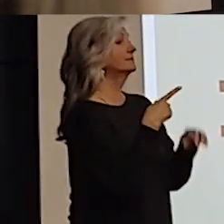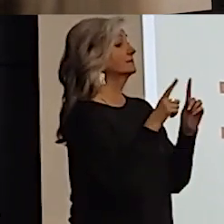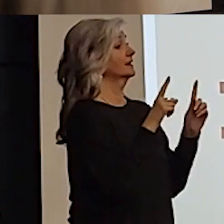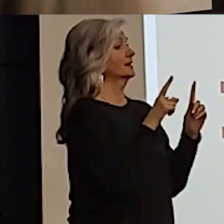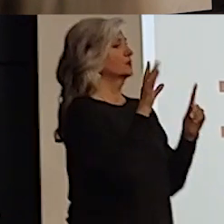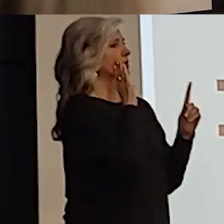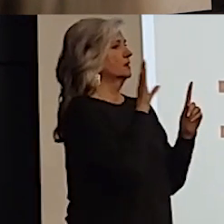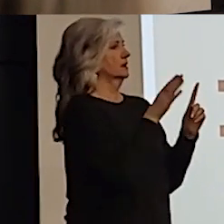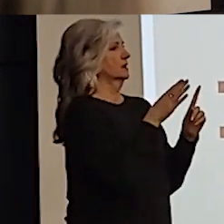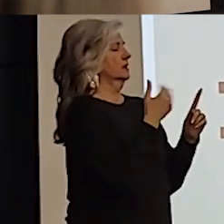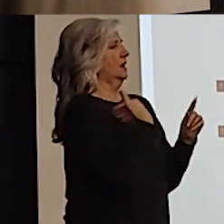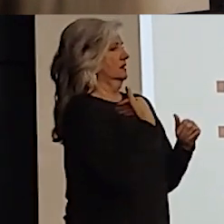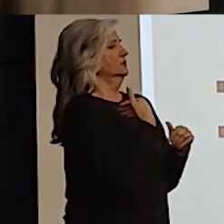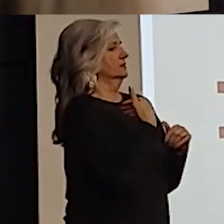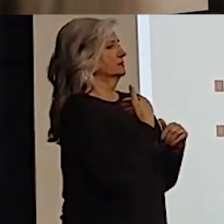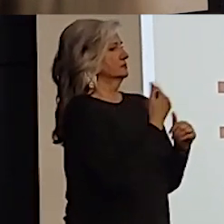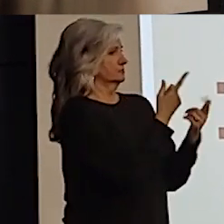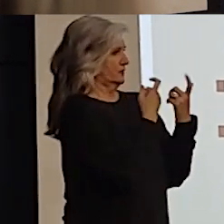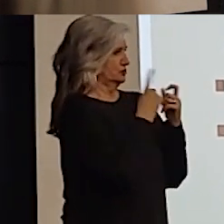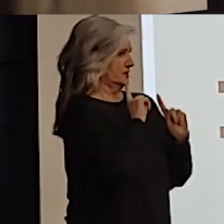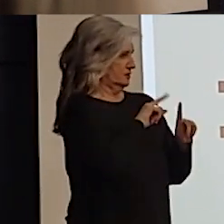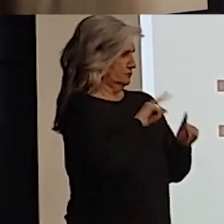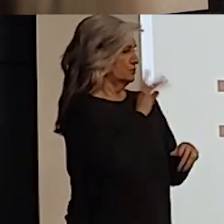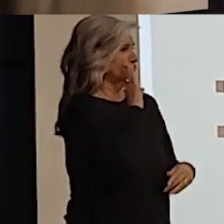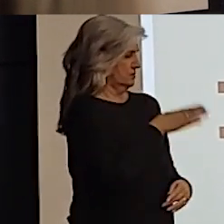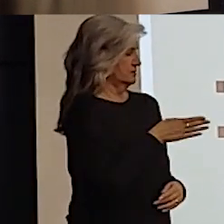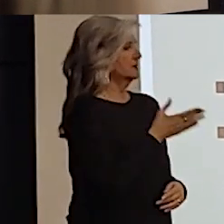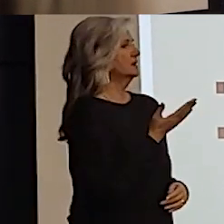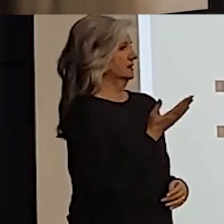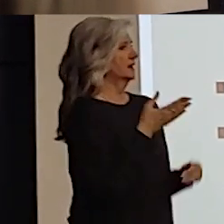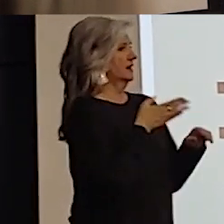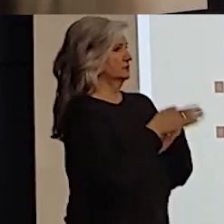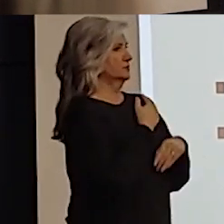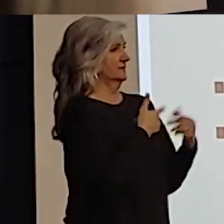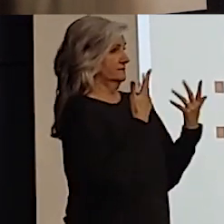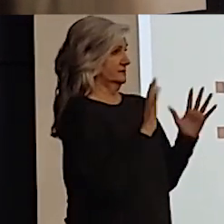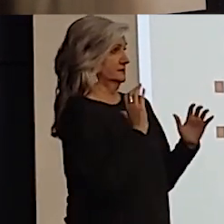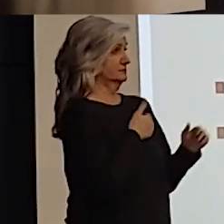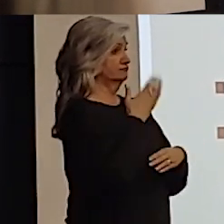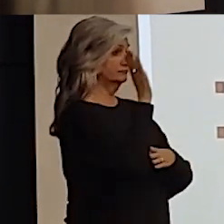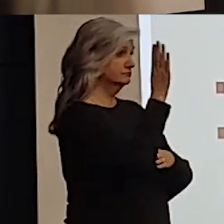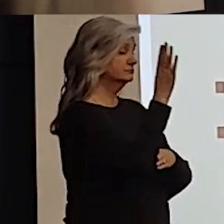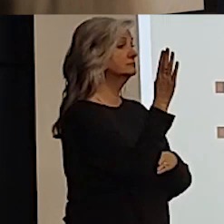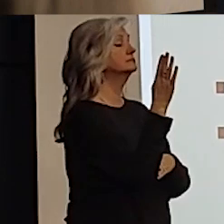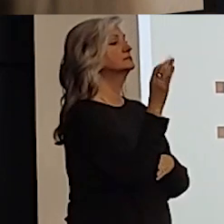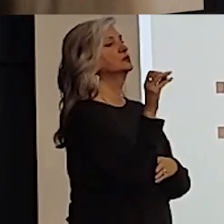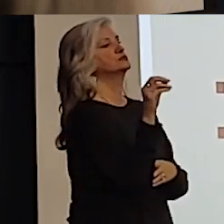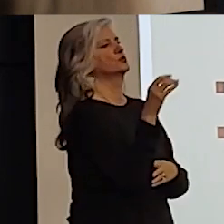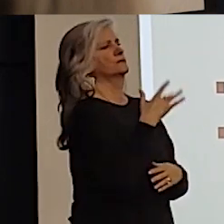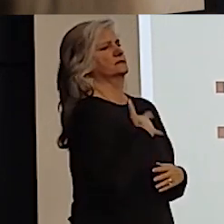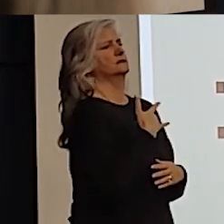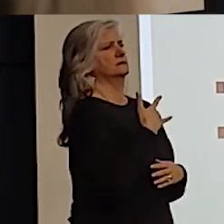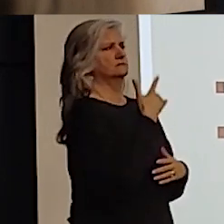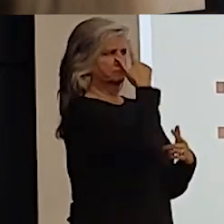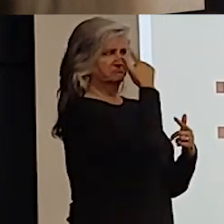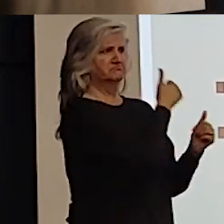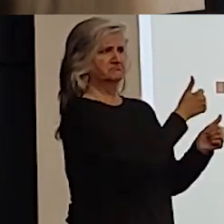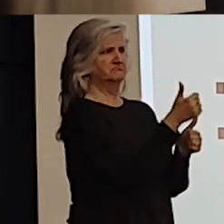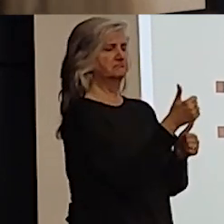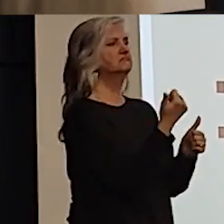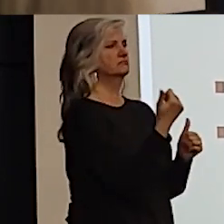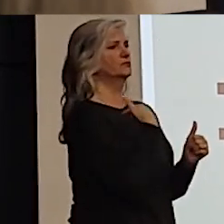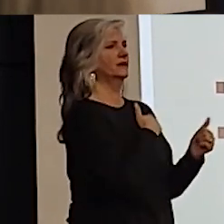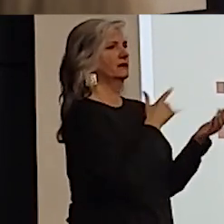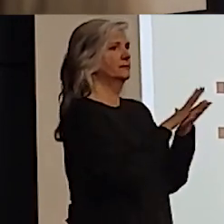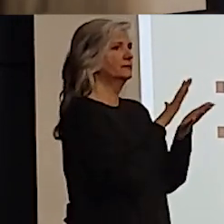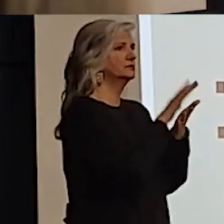will break into a question and answer session after we get done with our presentation. So feel free at that point. We've got little